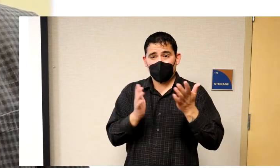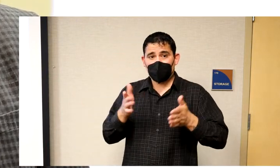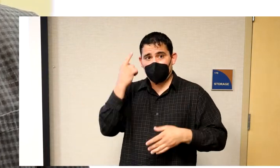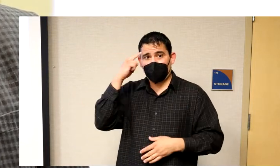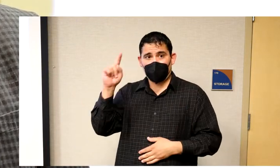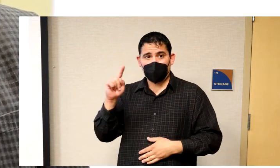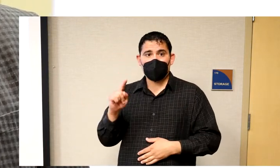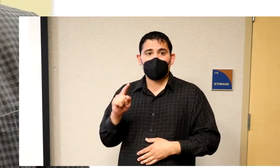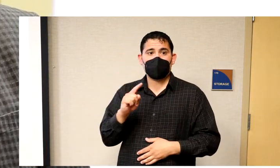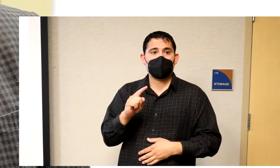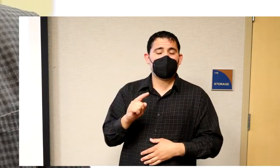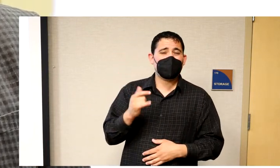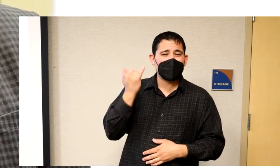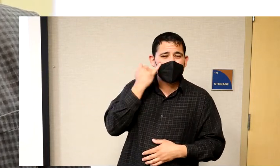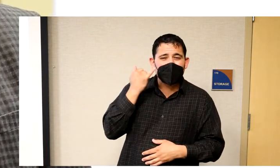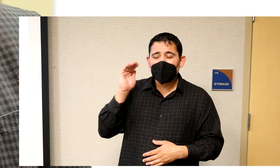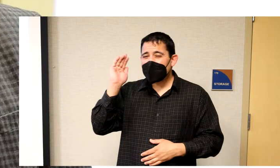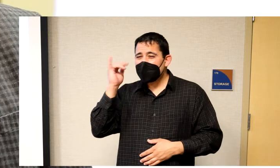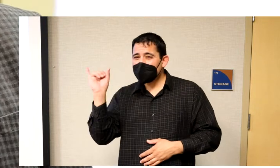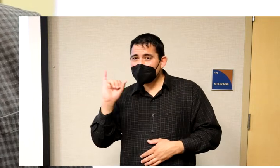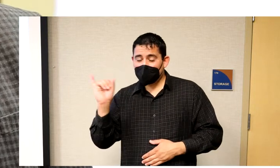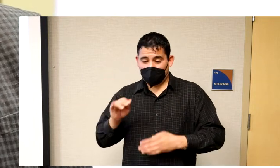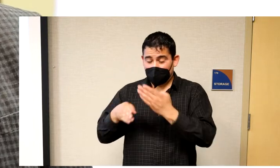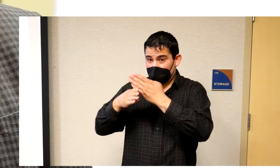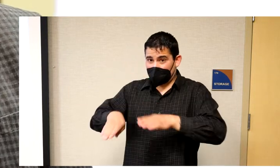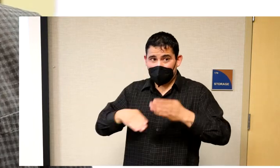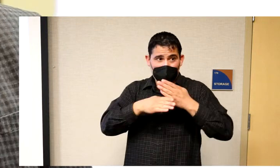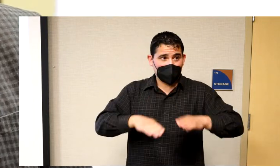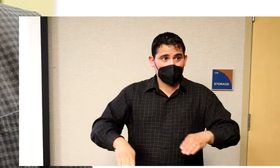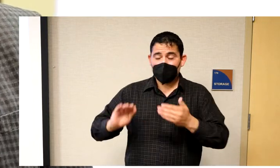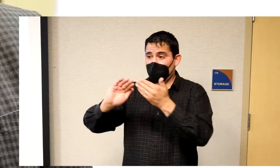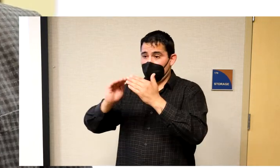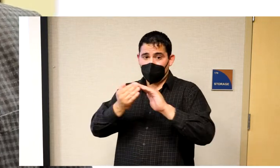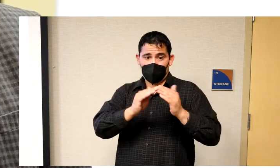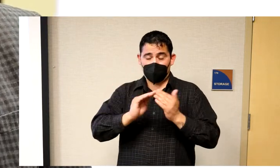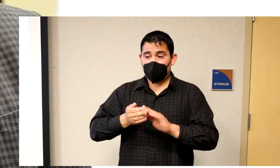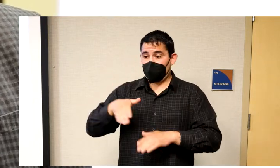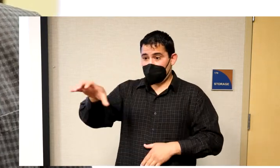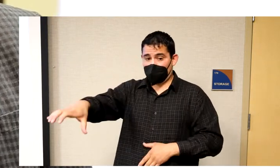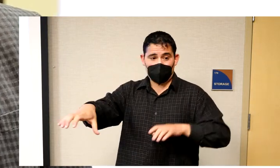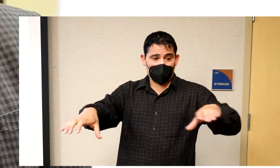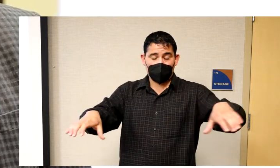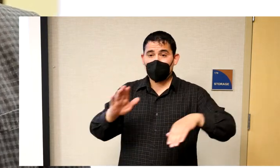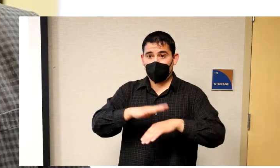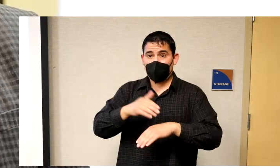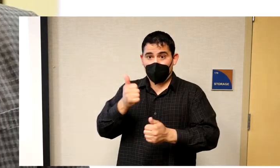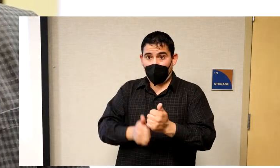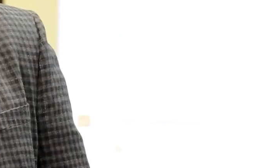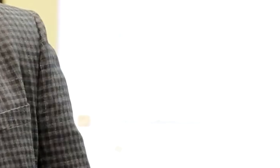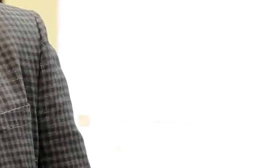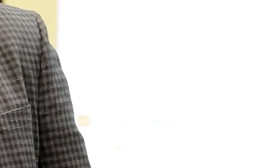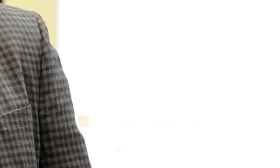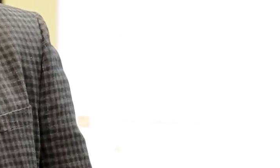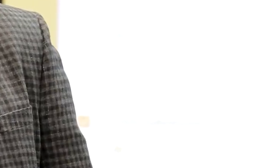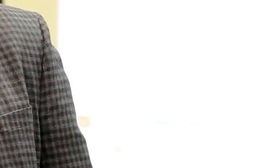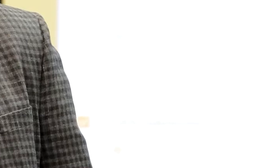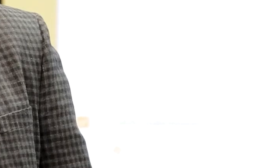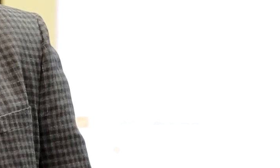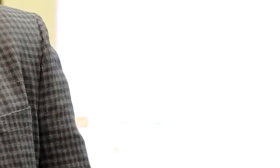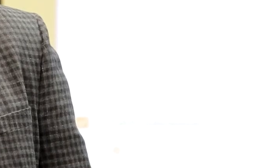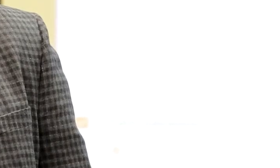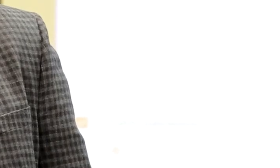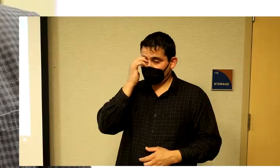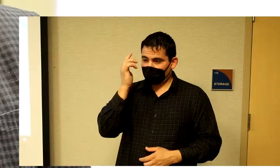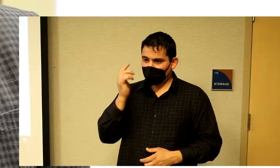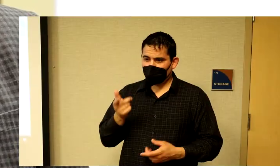or seemingly split communities are on each map and try to address